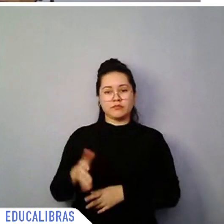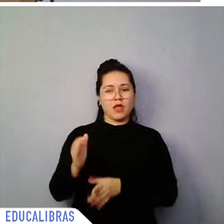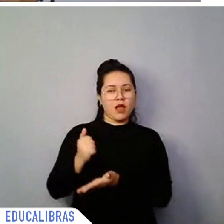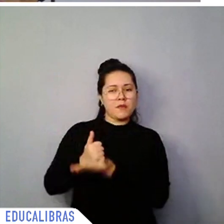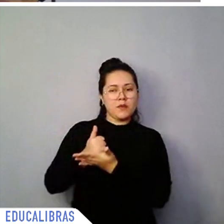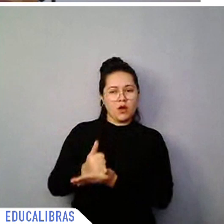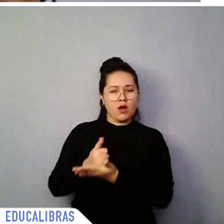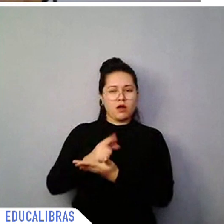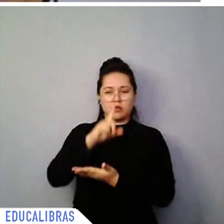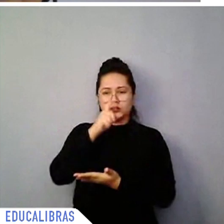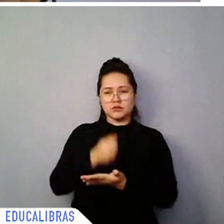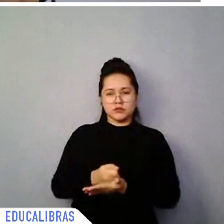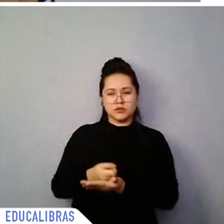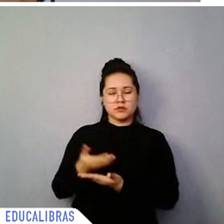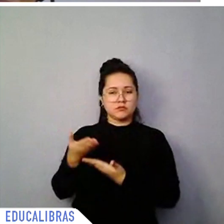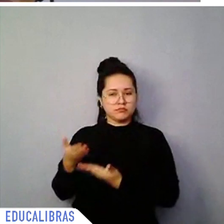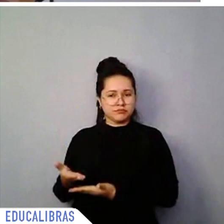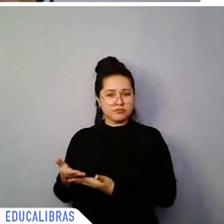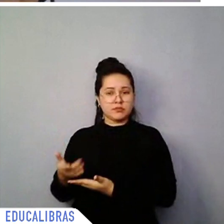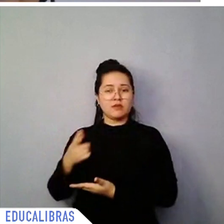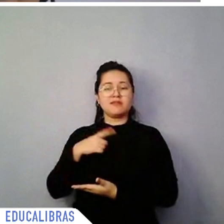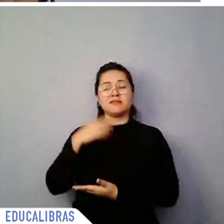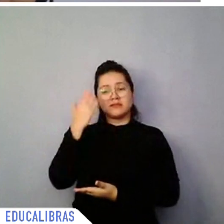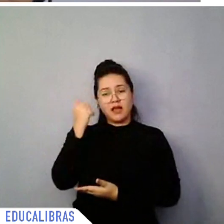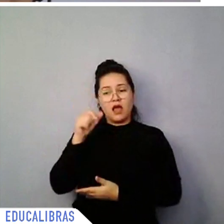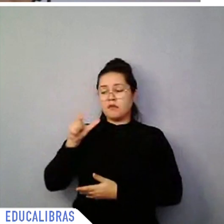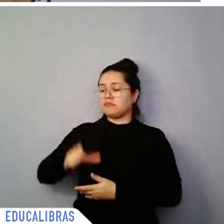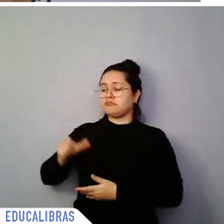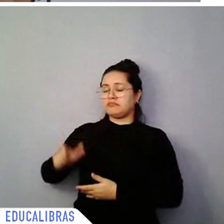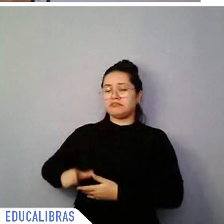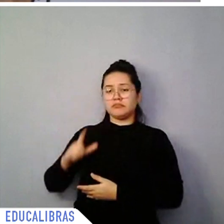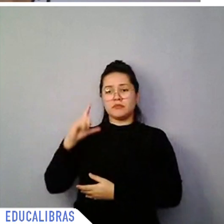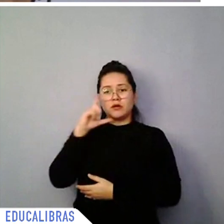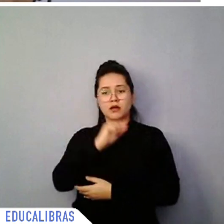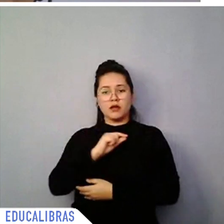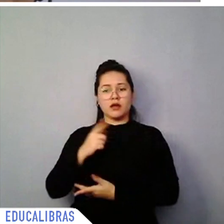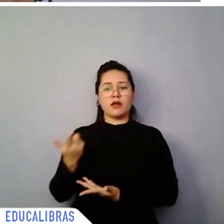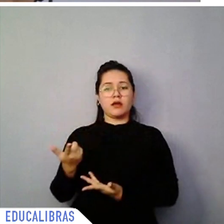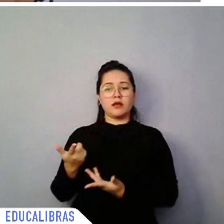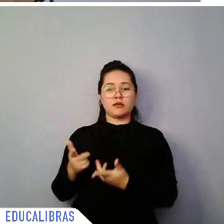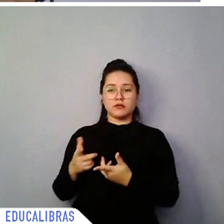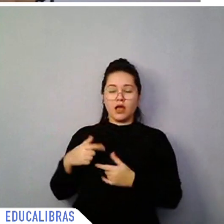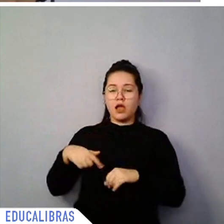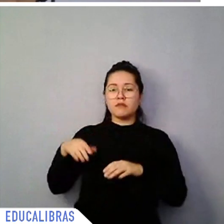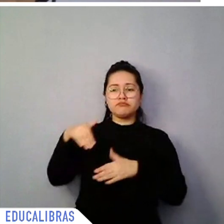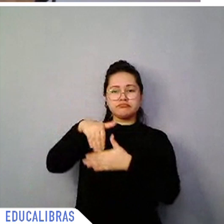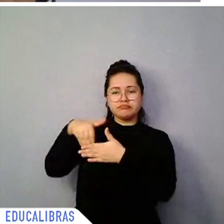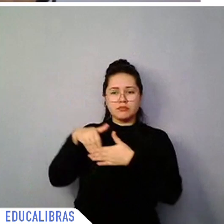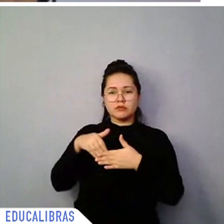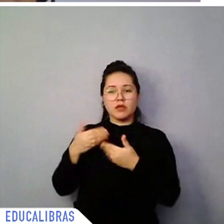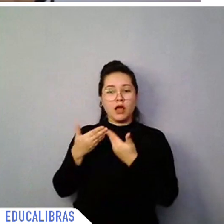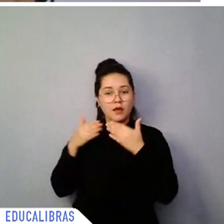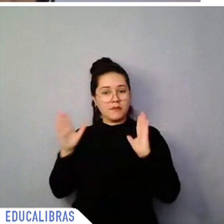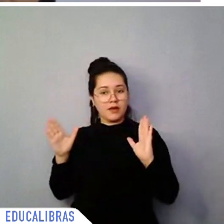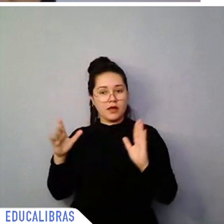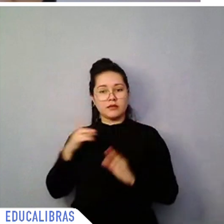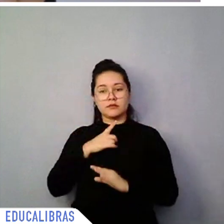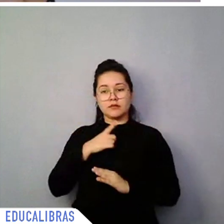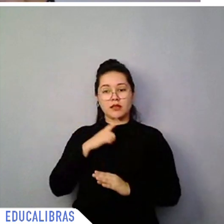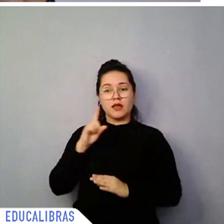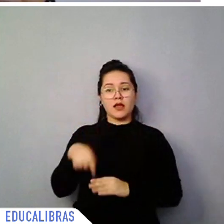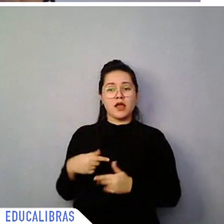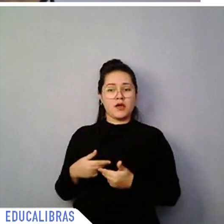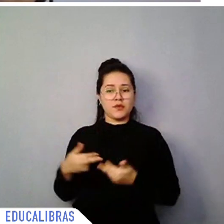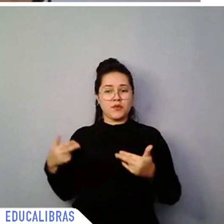there for 2 years, supporting the decisions of FIG and all that. You